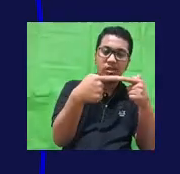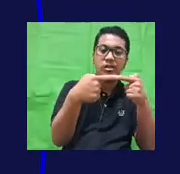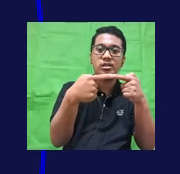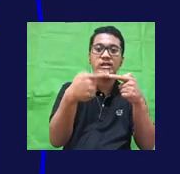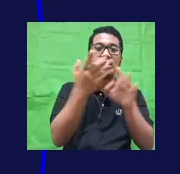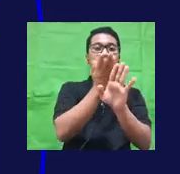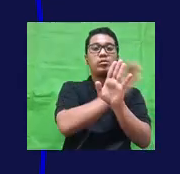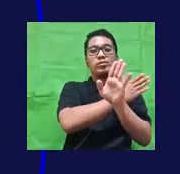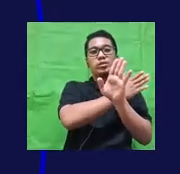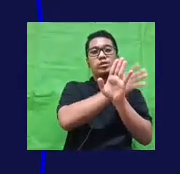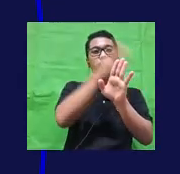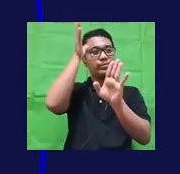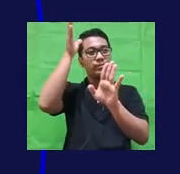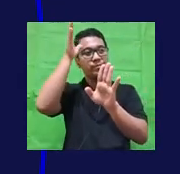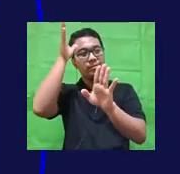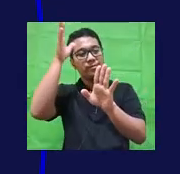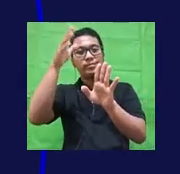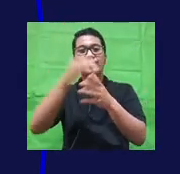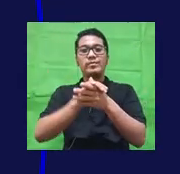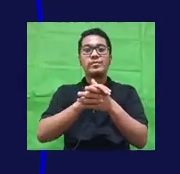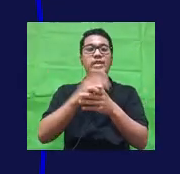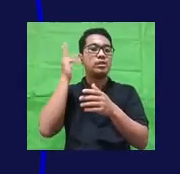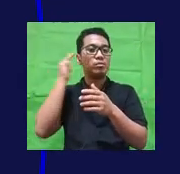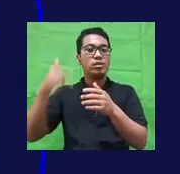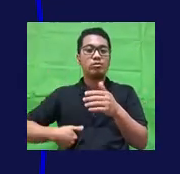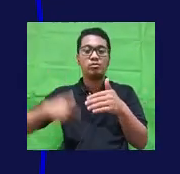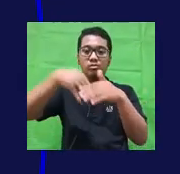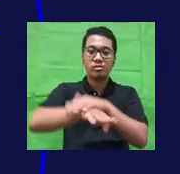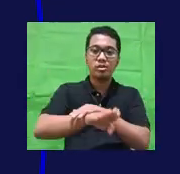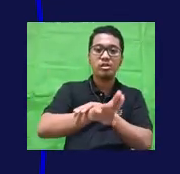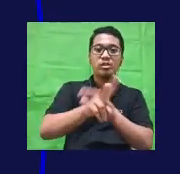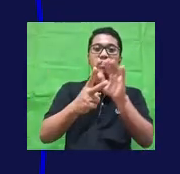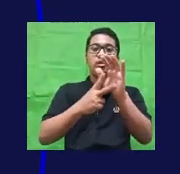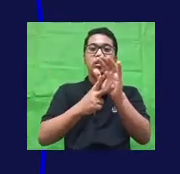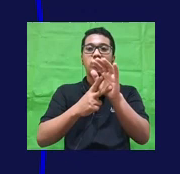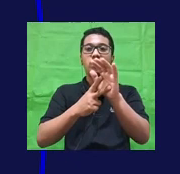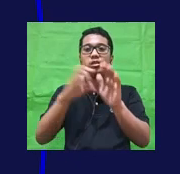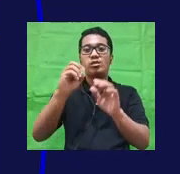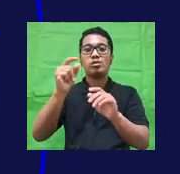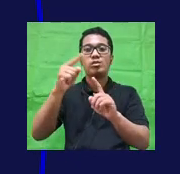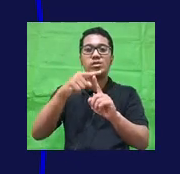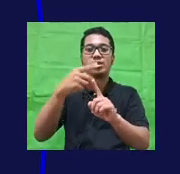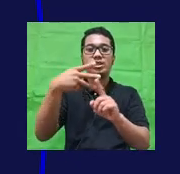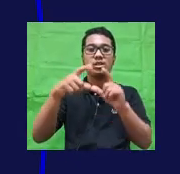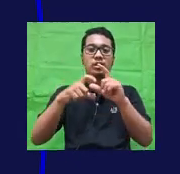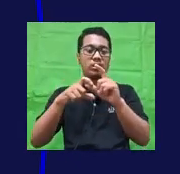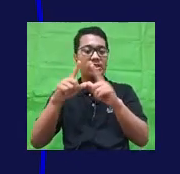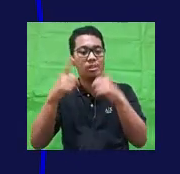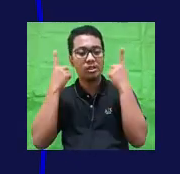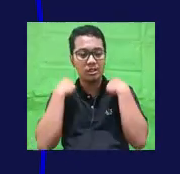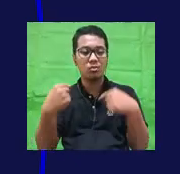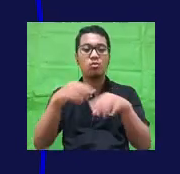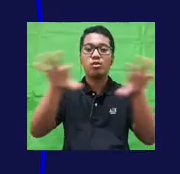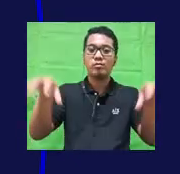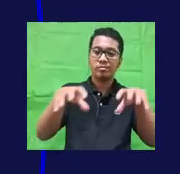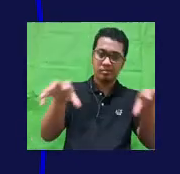born. My mom, she was born in the northeast region, and my father in the Java Island in Semarang. And what's interesting in both